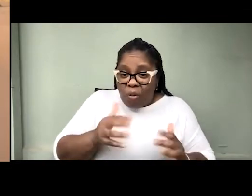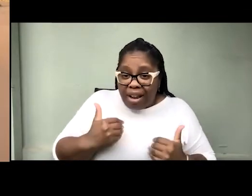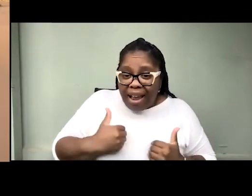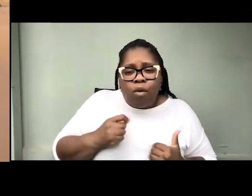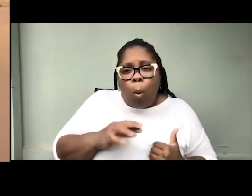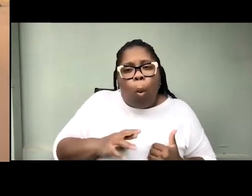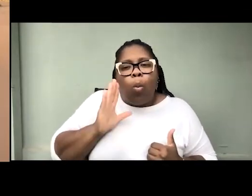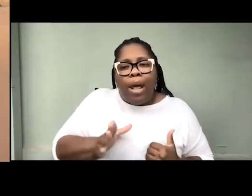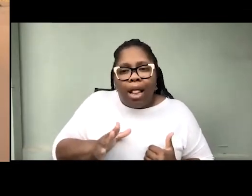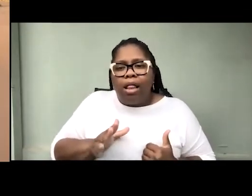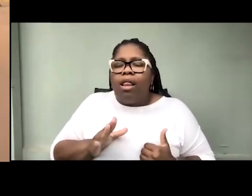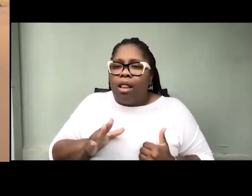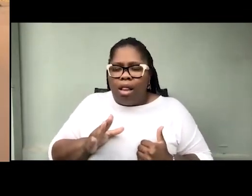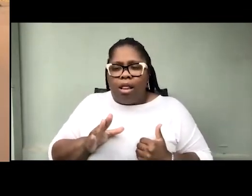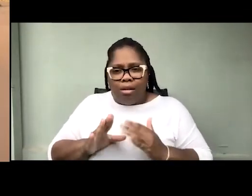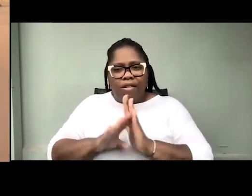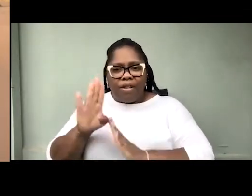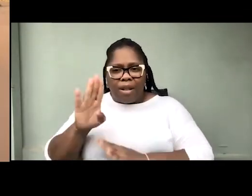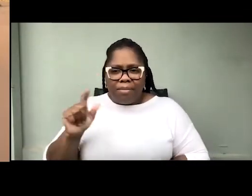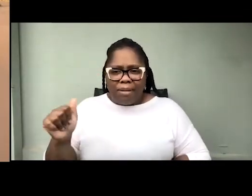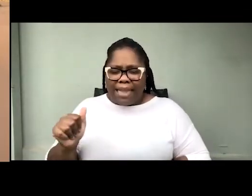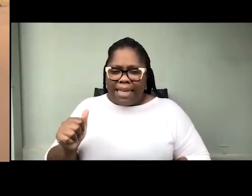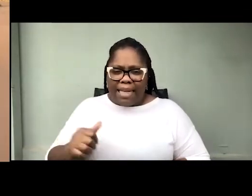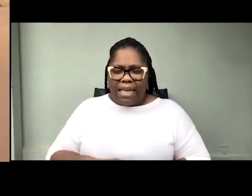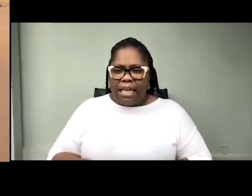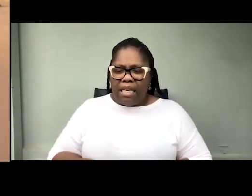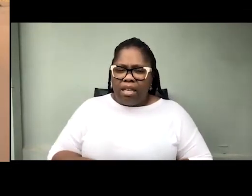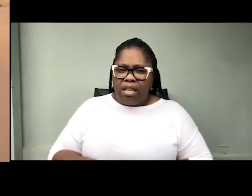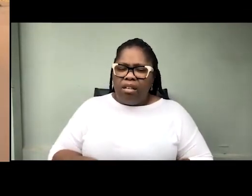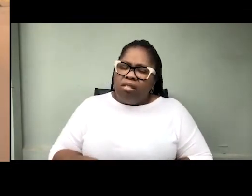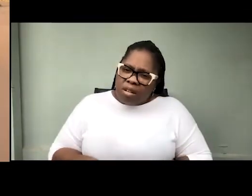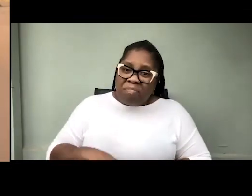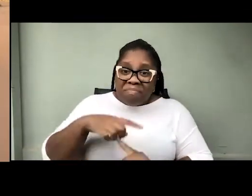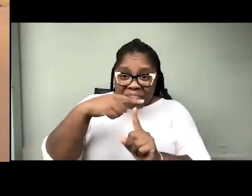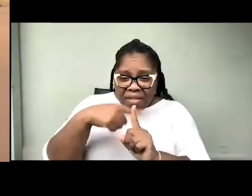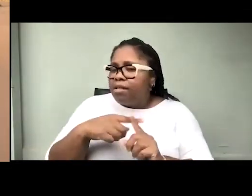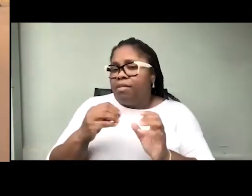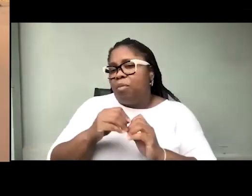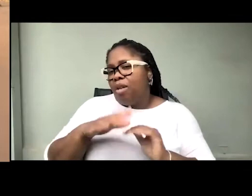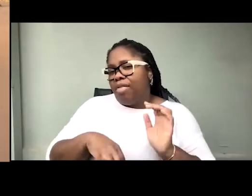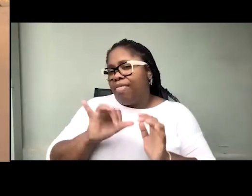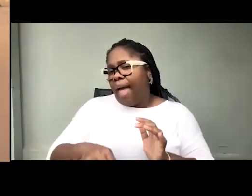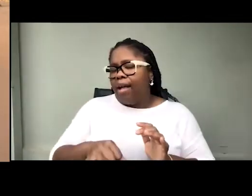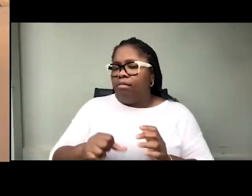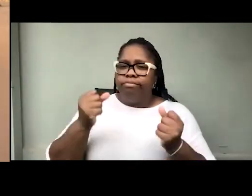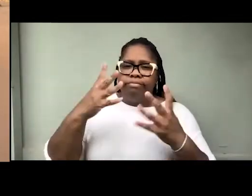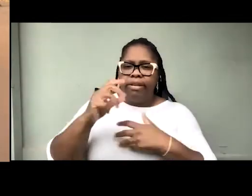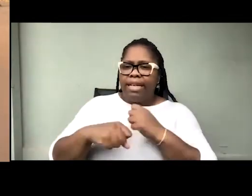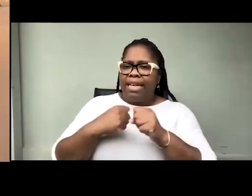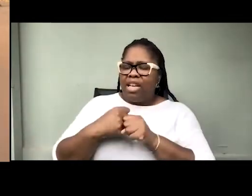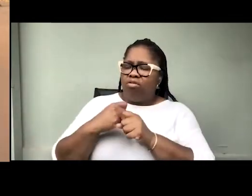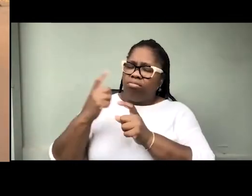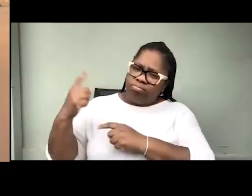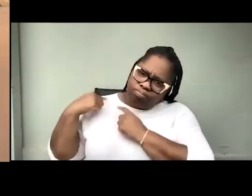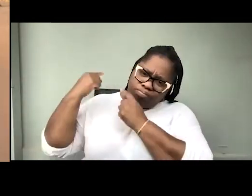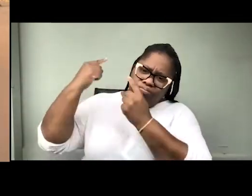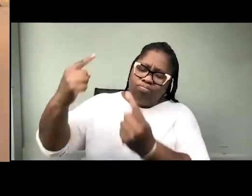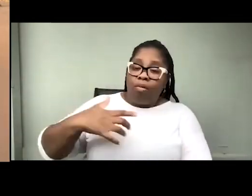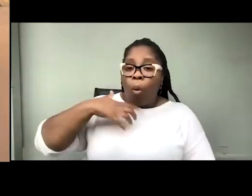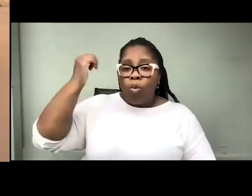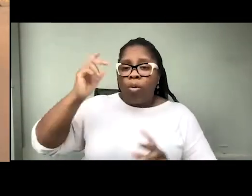But it's so much more than that. It's that our society has, for years, really undervalued older